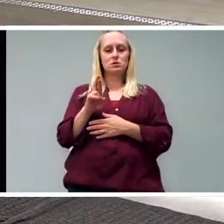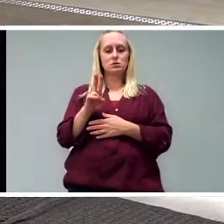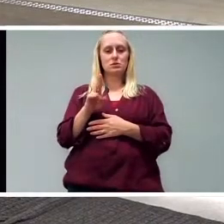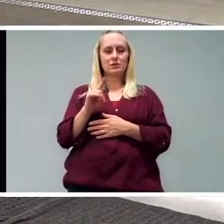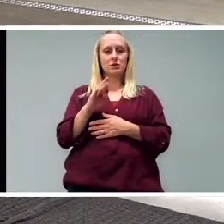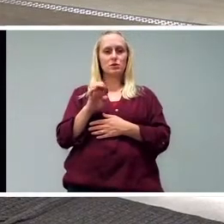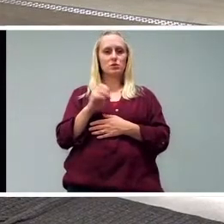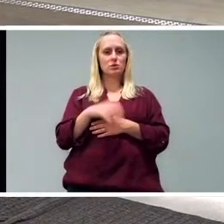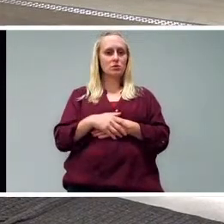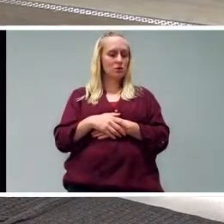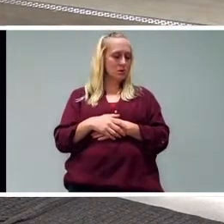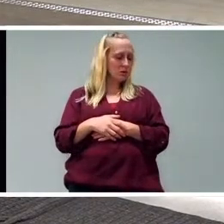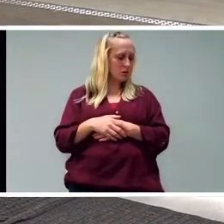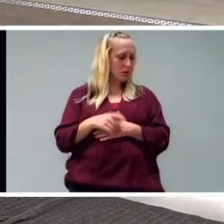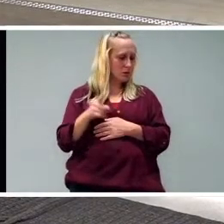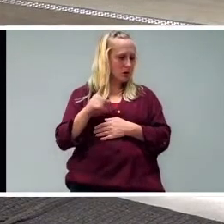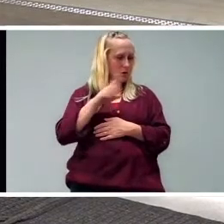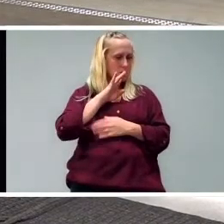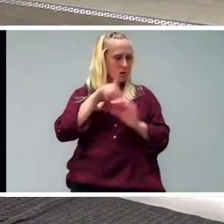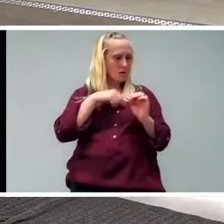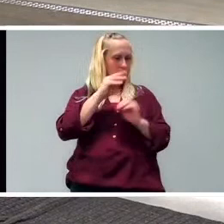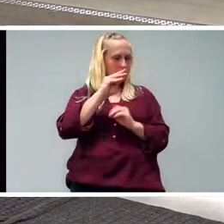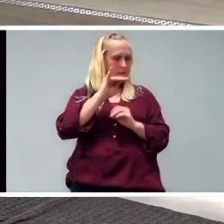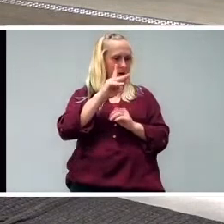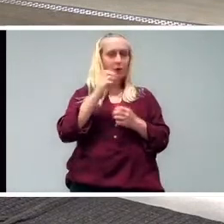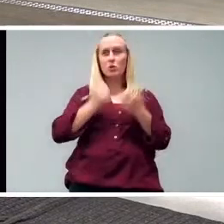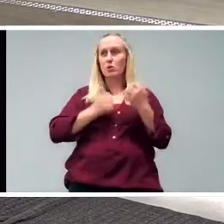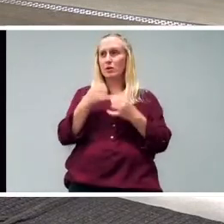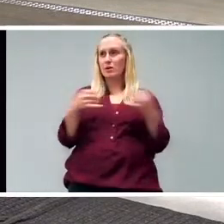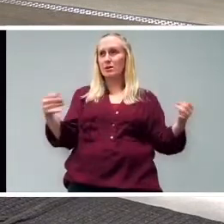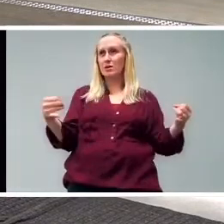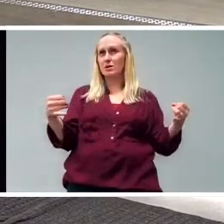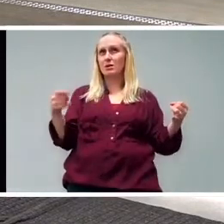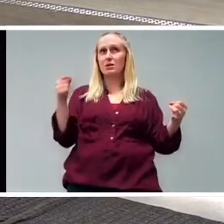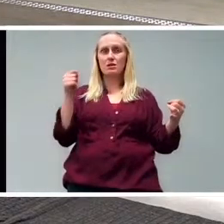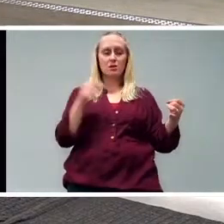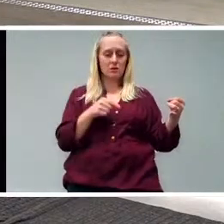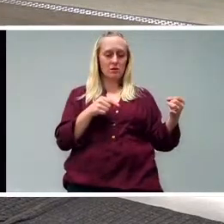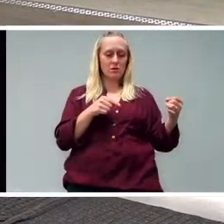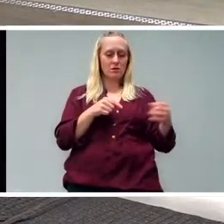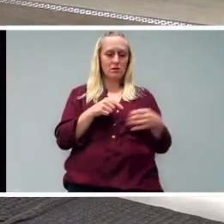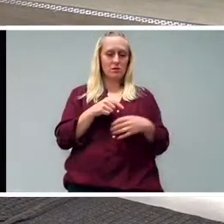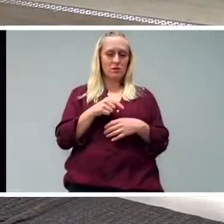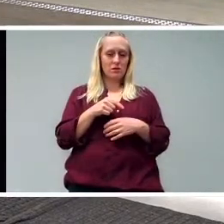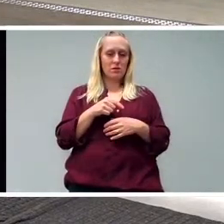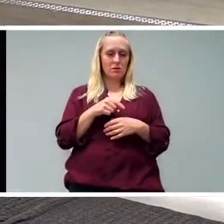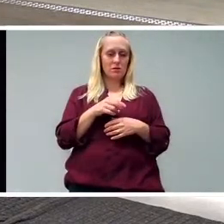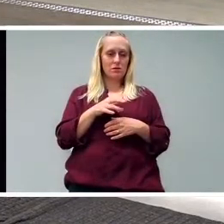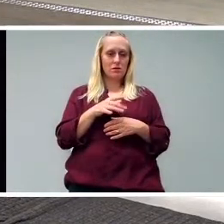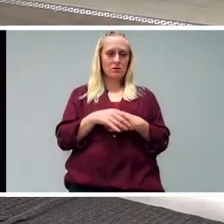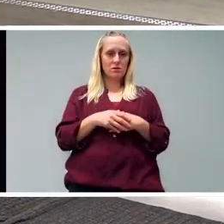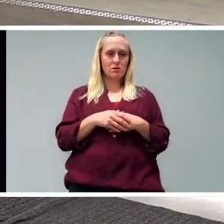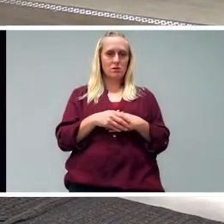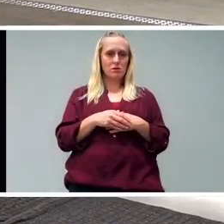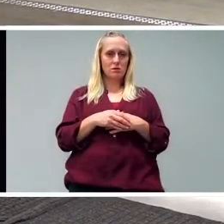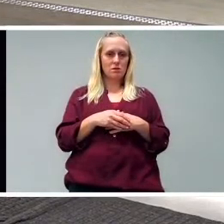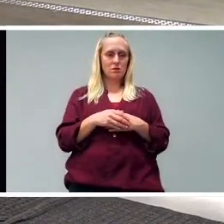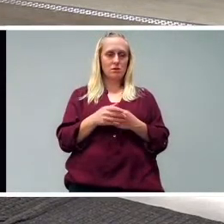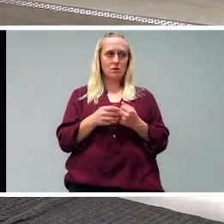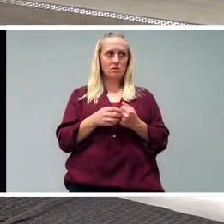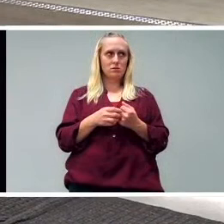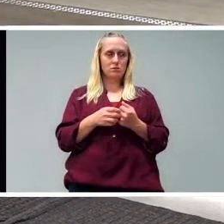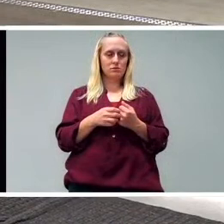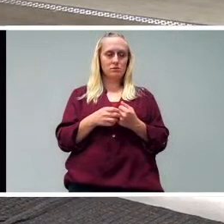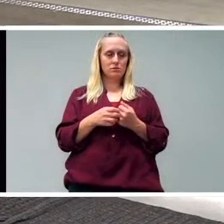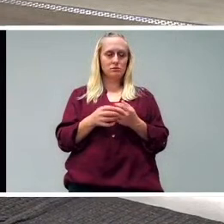Mike? Which Mike? Mike, you got it? Keene. Well, and